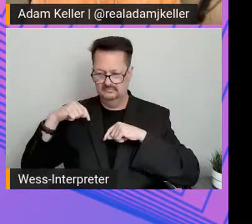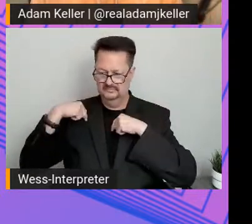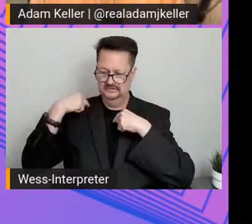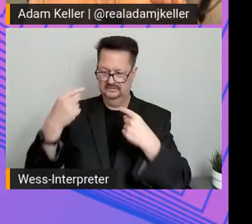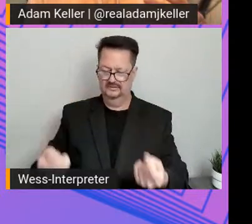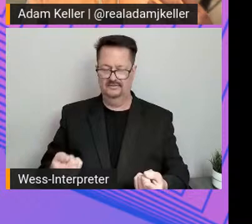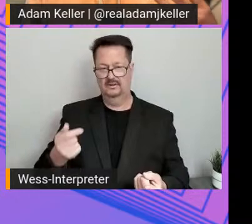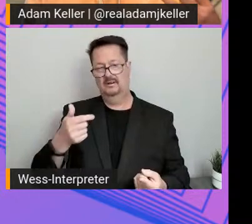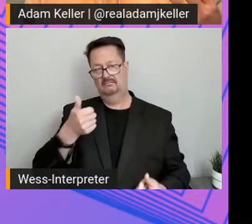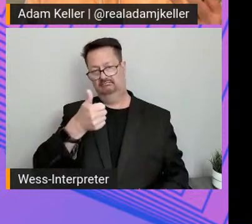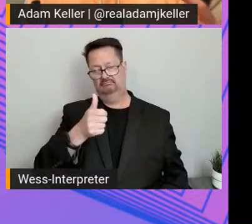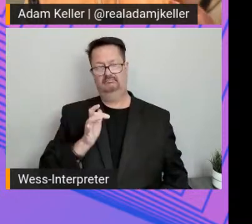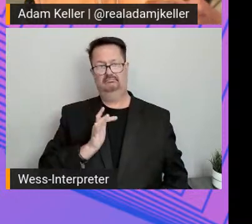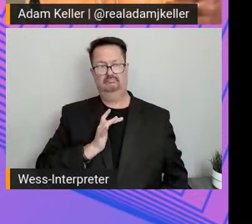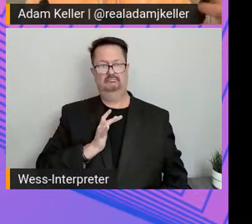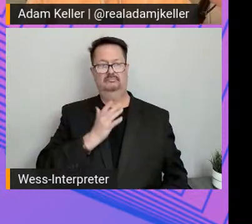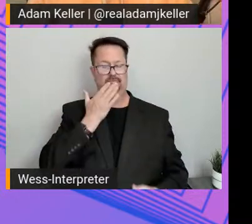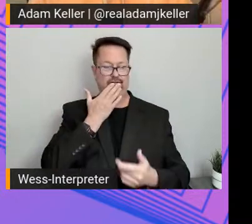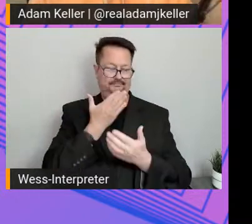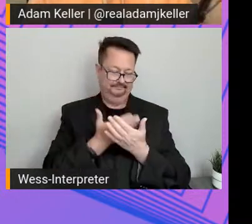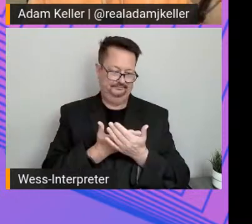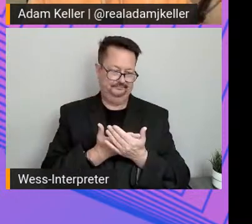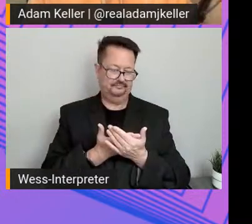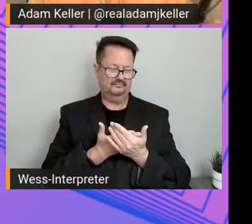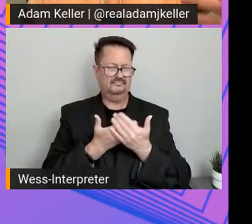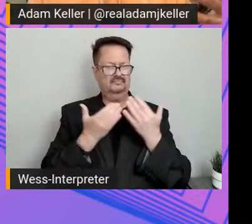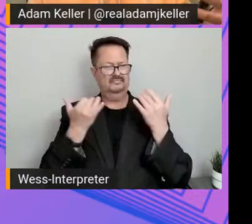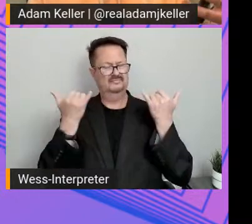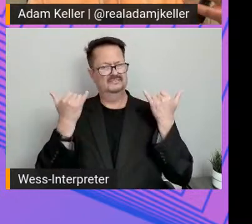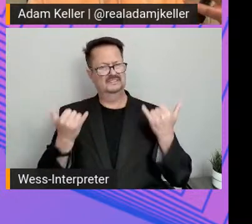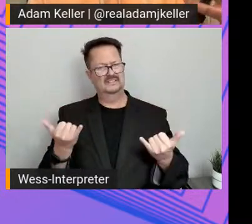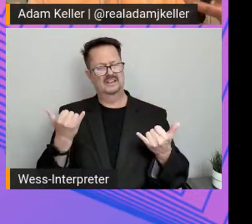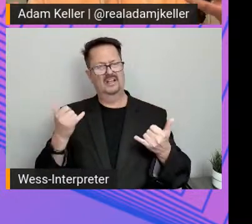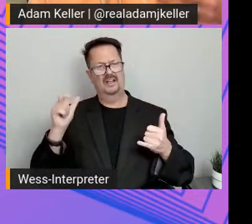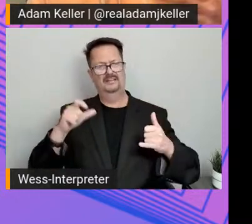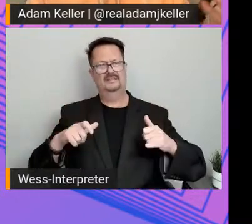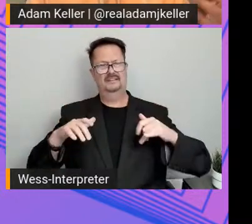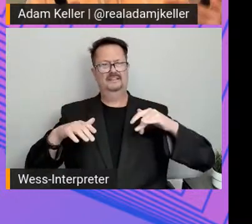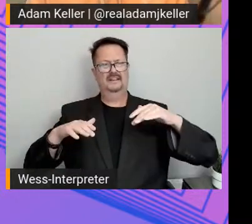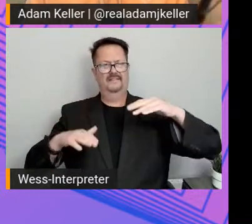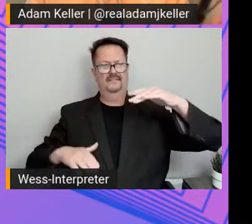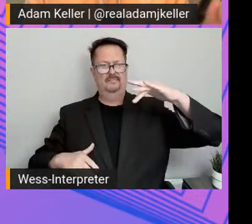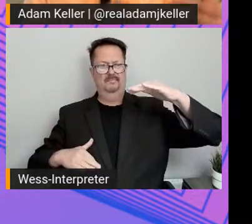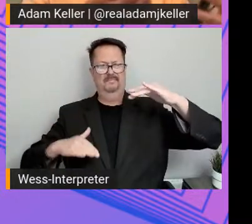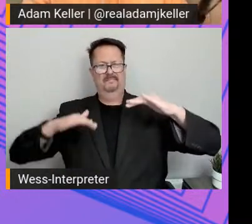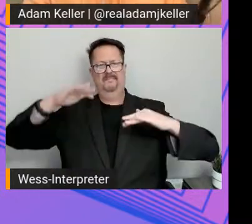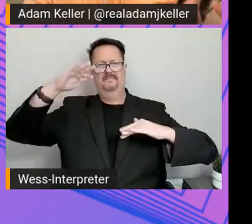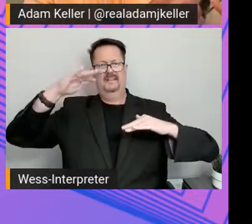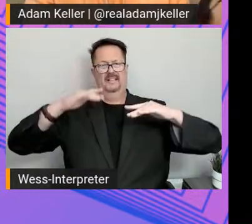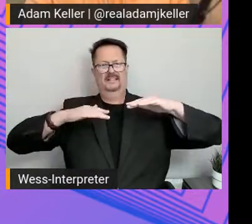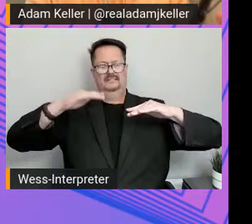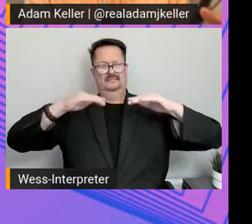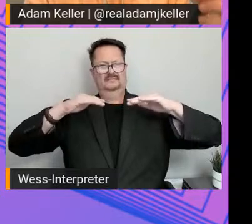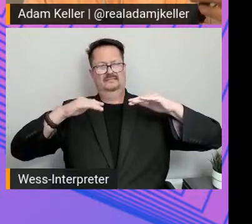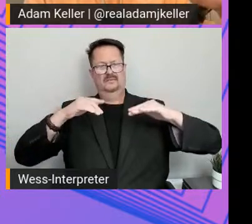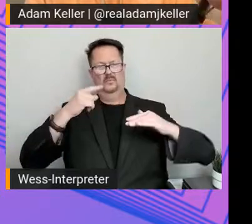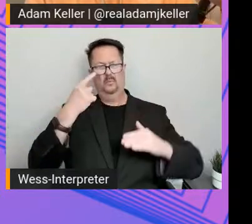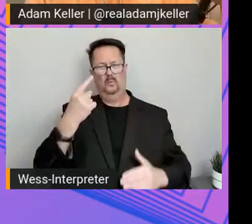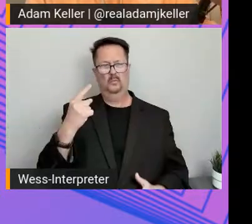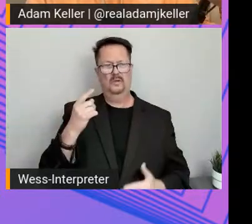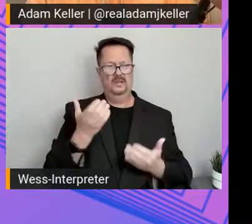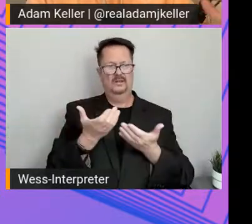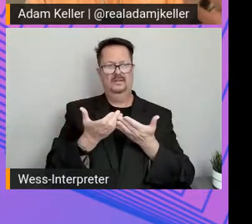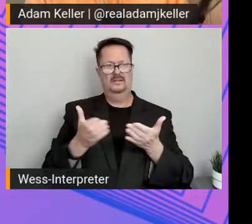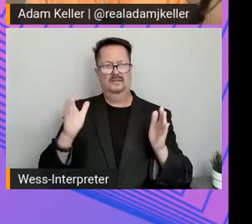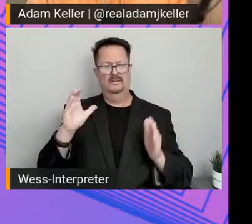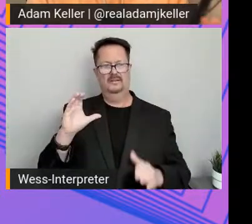good. But then I need to integrate a load balancer, because when I have to expose a single container on